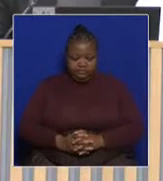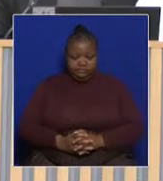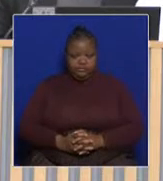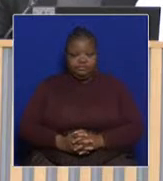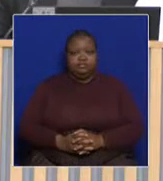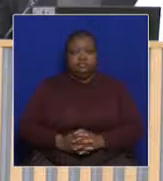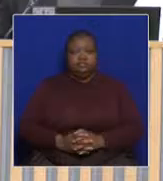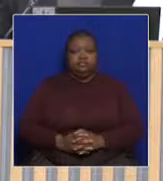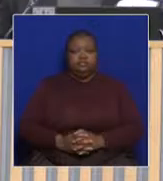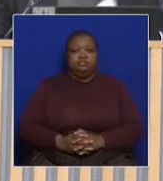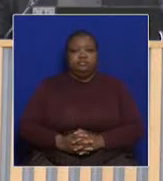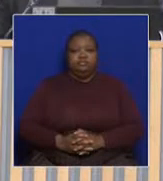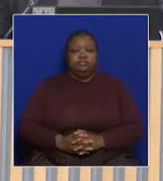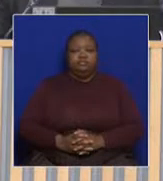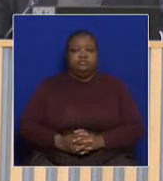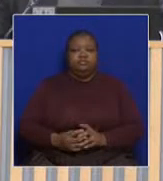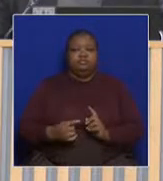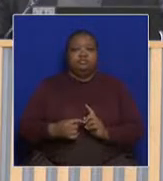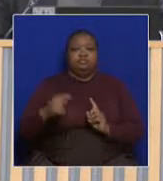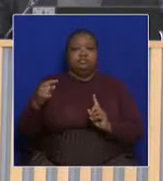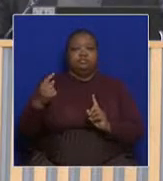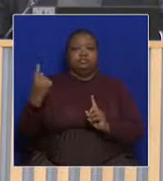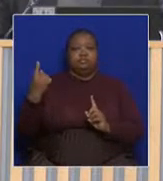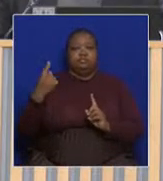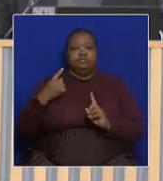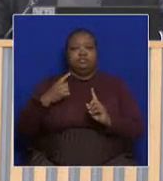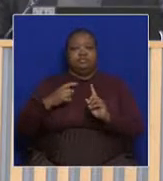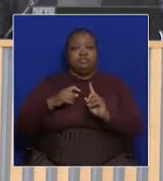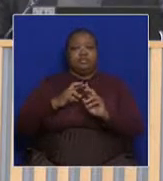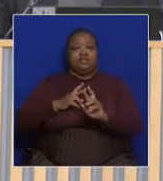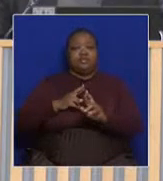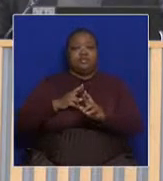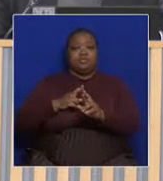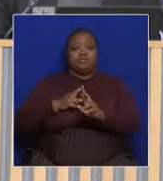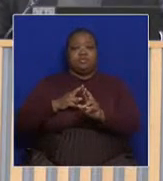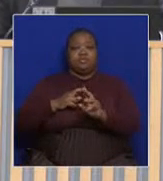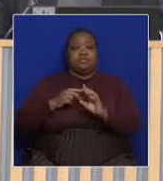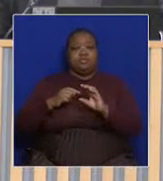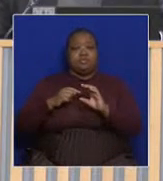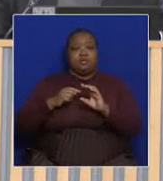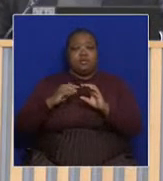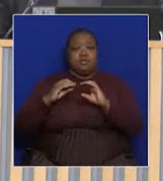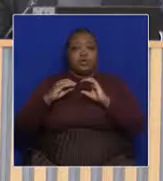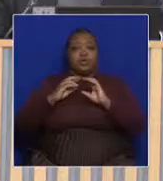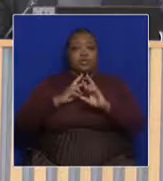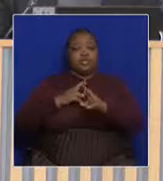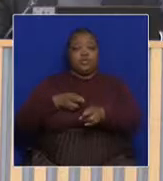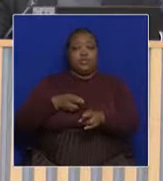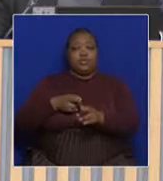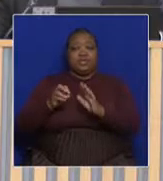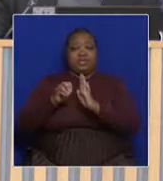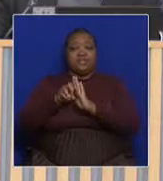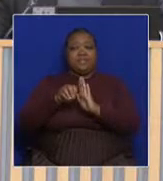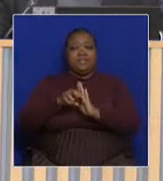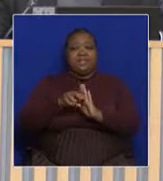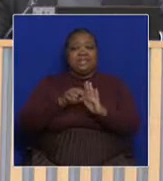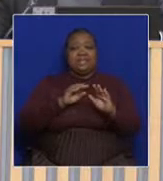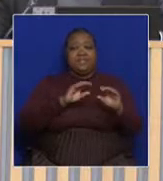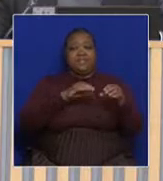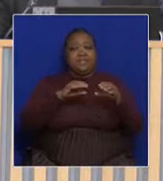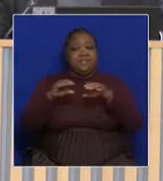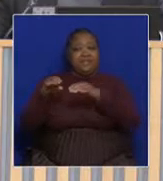The first and second respondents are media houses, and who are the private